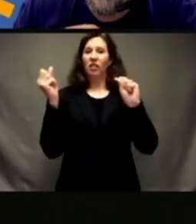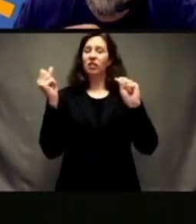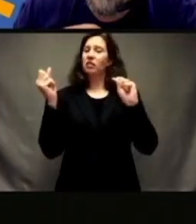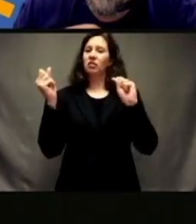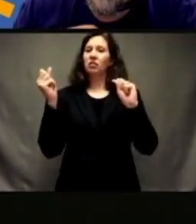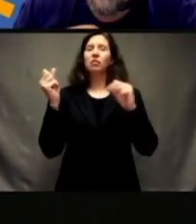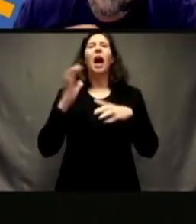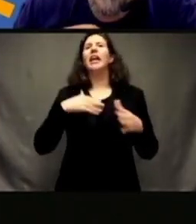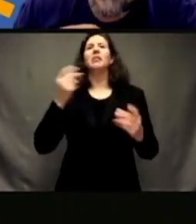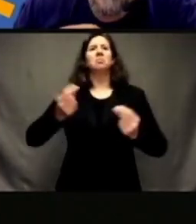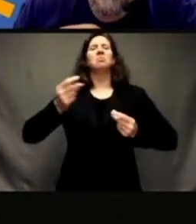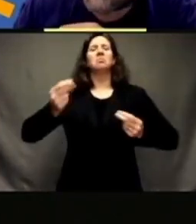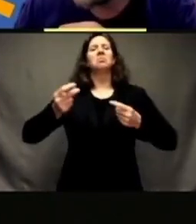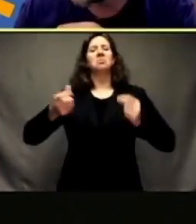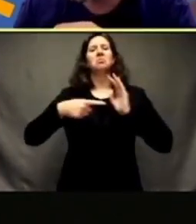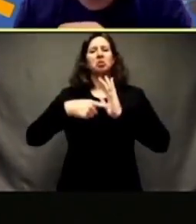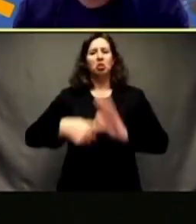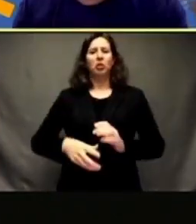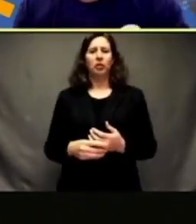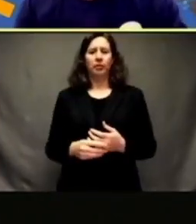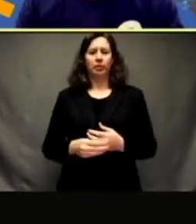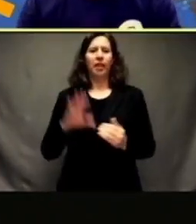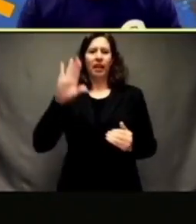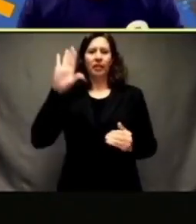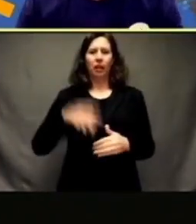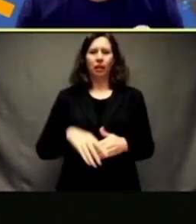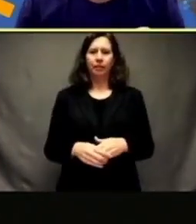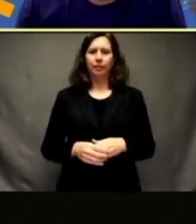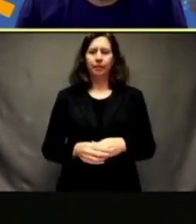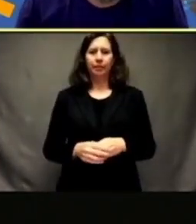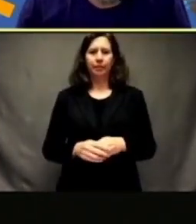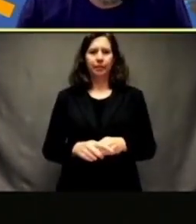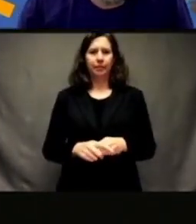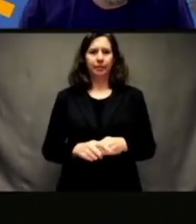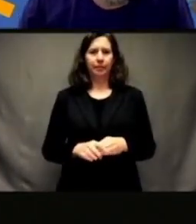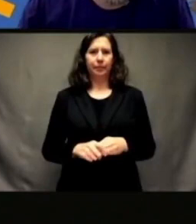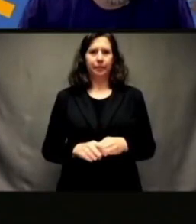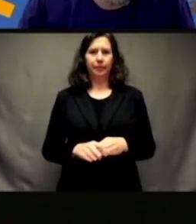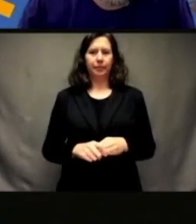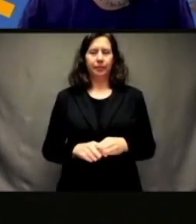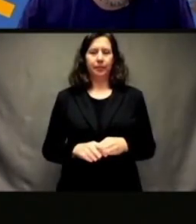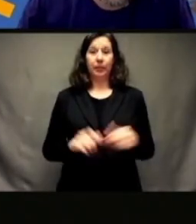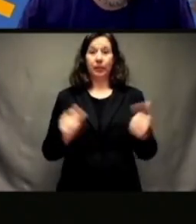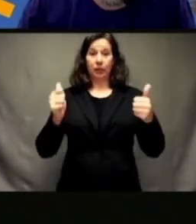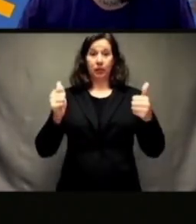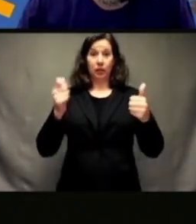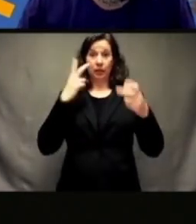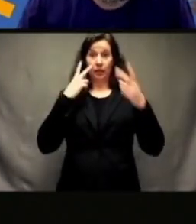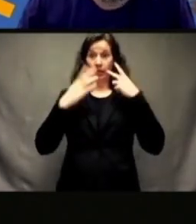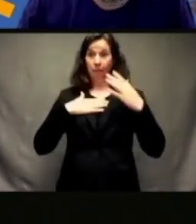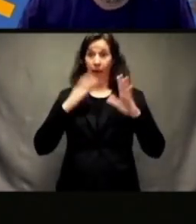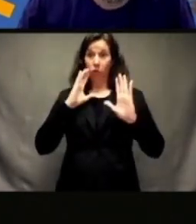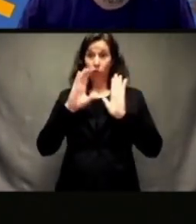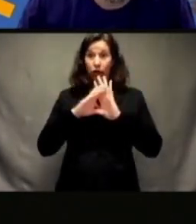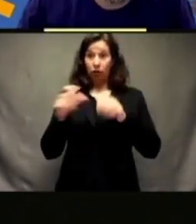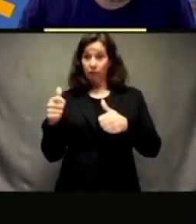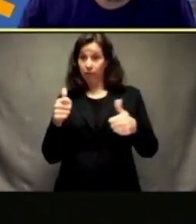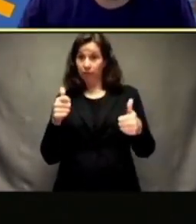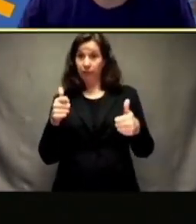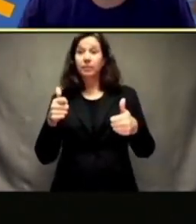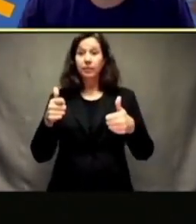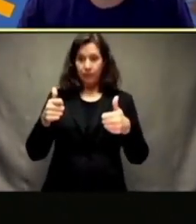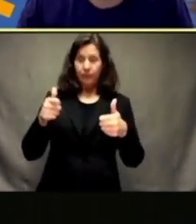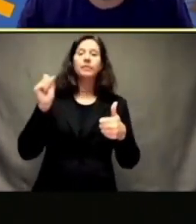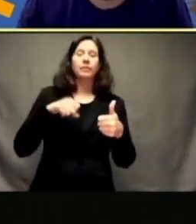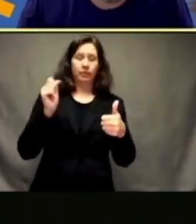problem. Excellent. Okay. So can everybody see my screen still? Yeah.